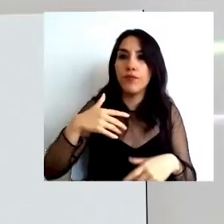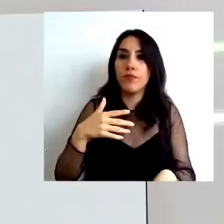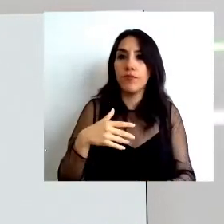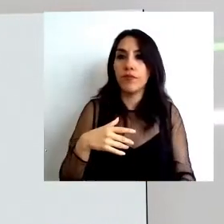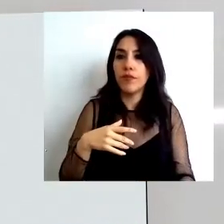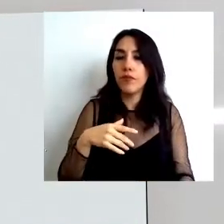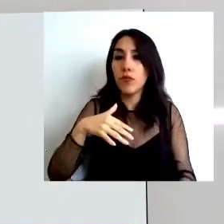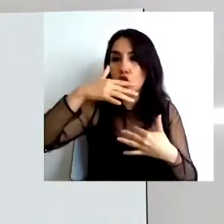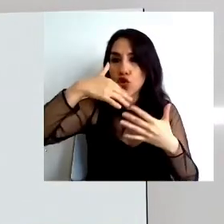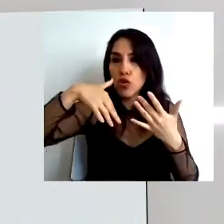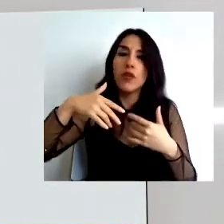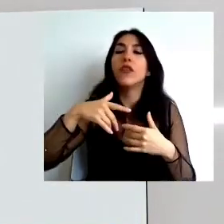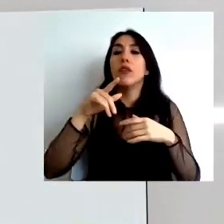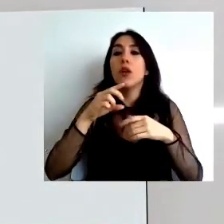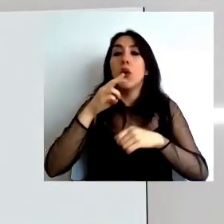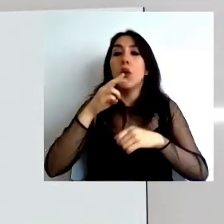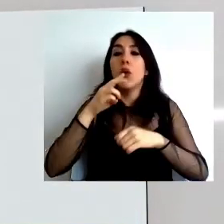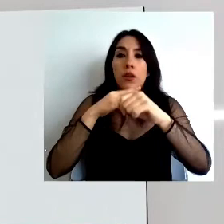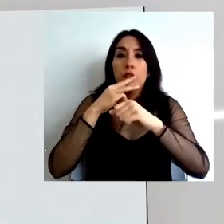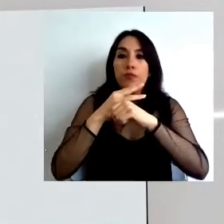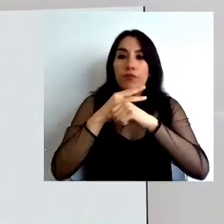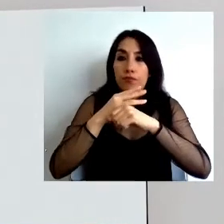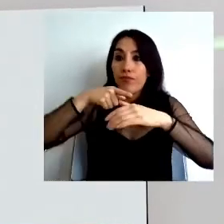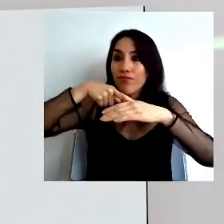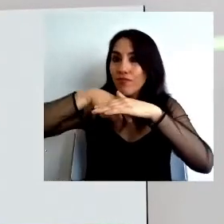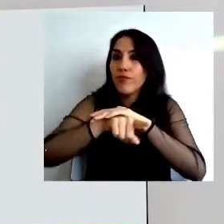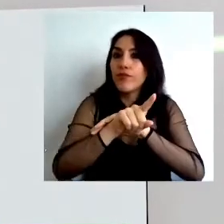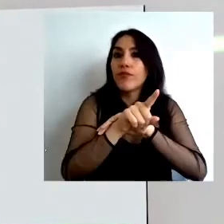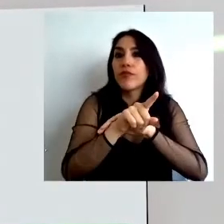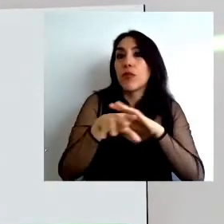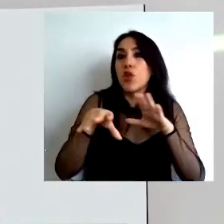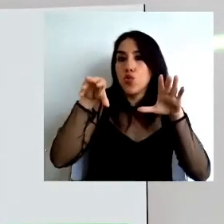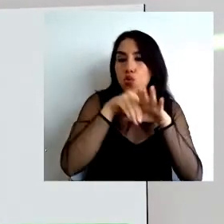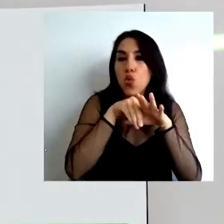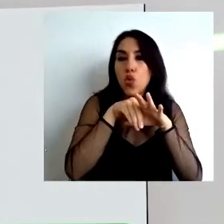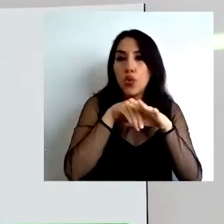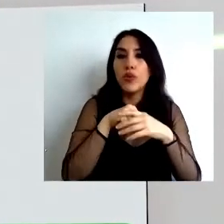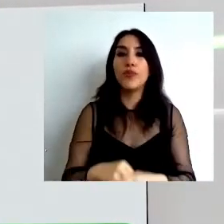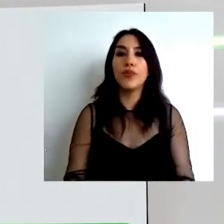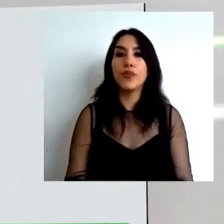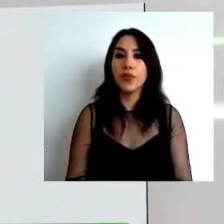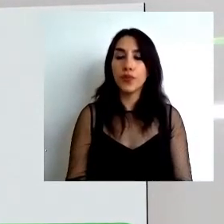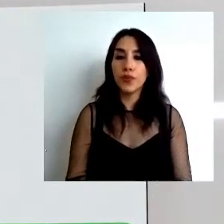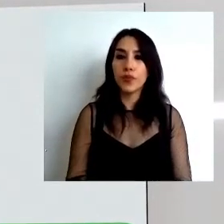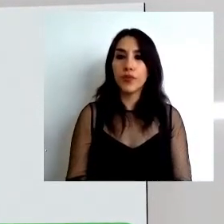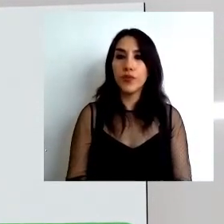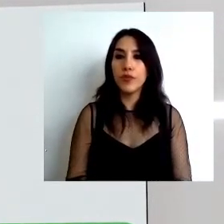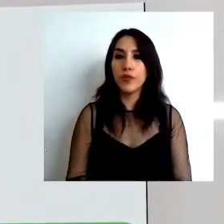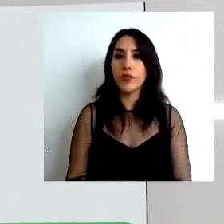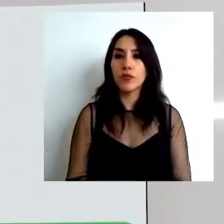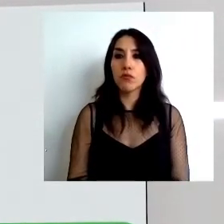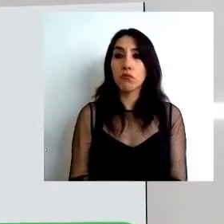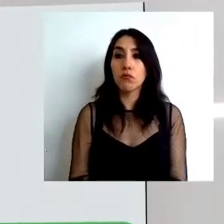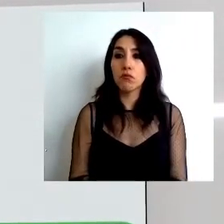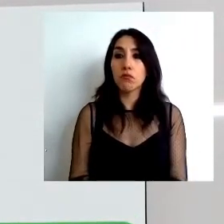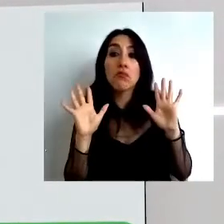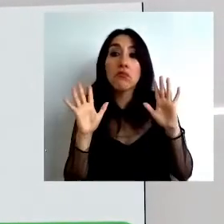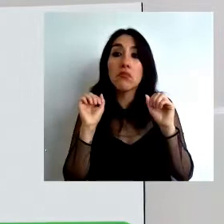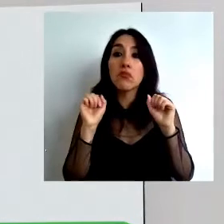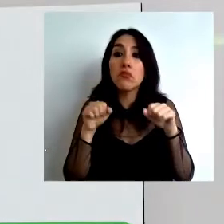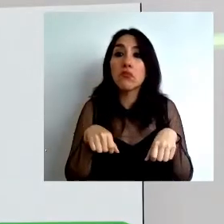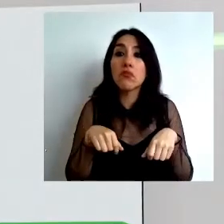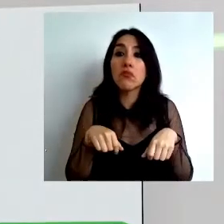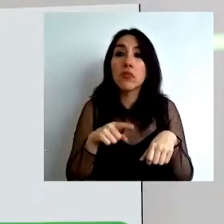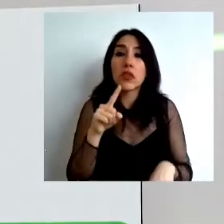it's probably very difficult for a single organization to really achieve their mission and their dream if they do it